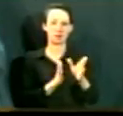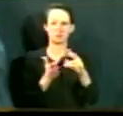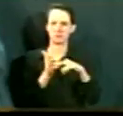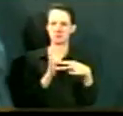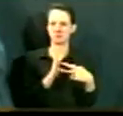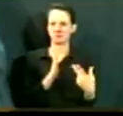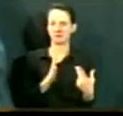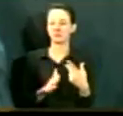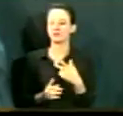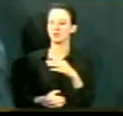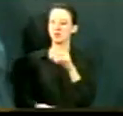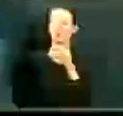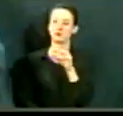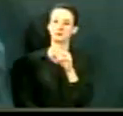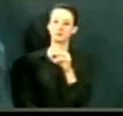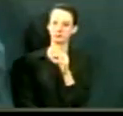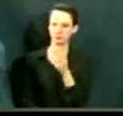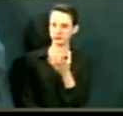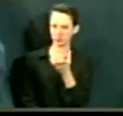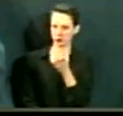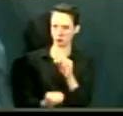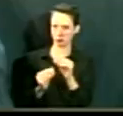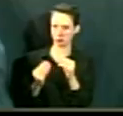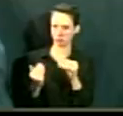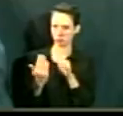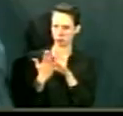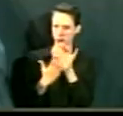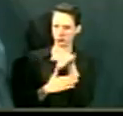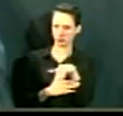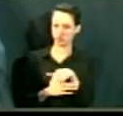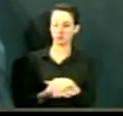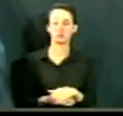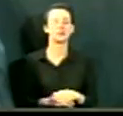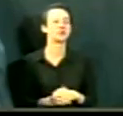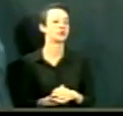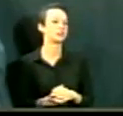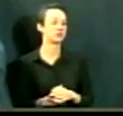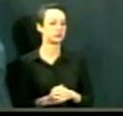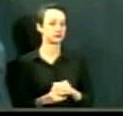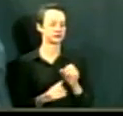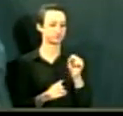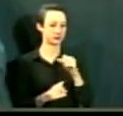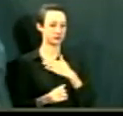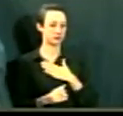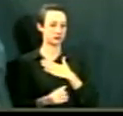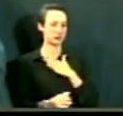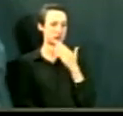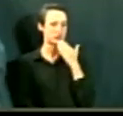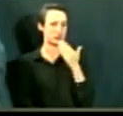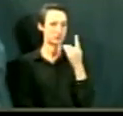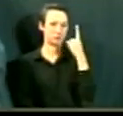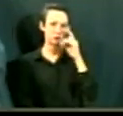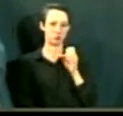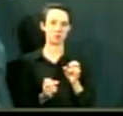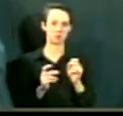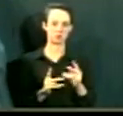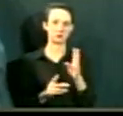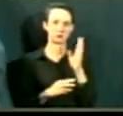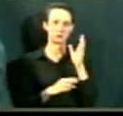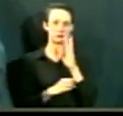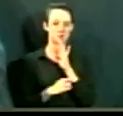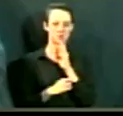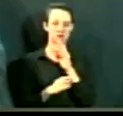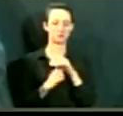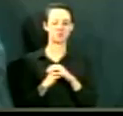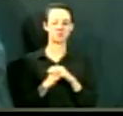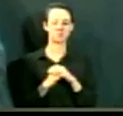that since Ms. Fugit asked for Yes, please. someone on the committee? Thank you very much for the opportunity to speak. The